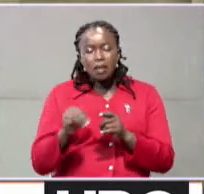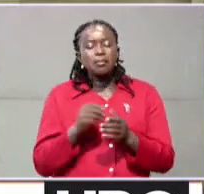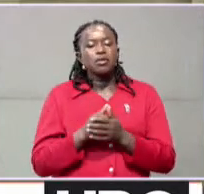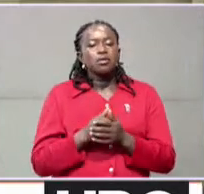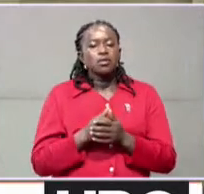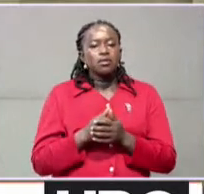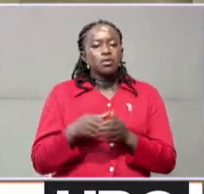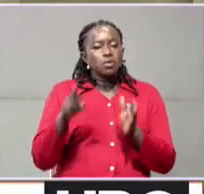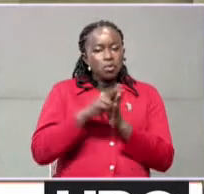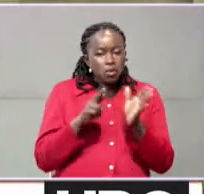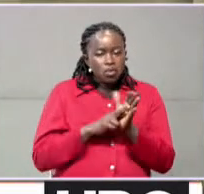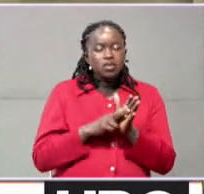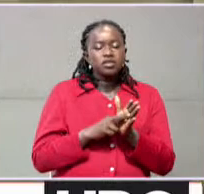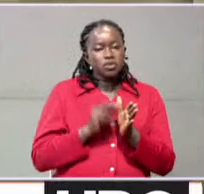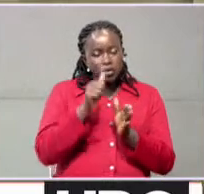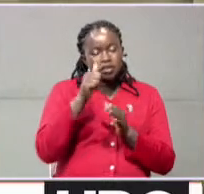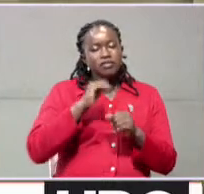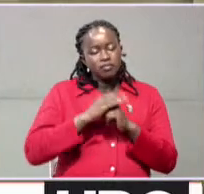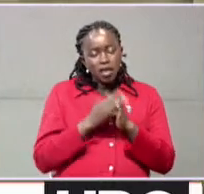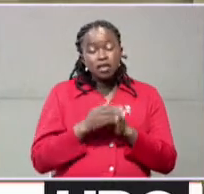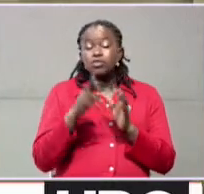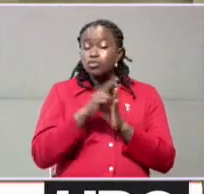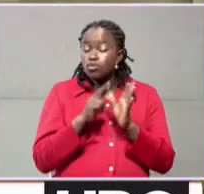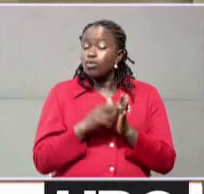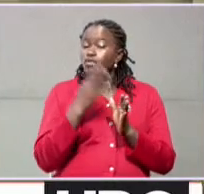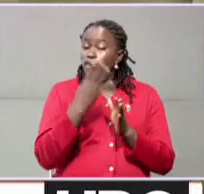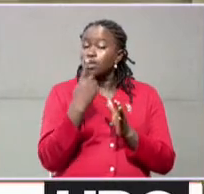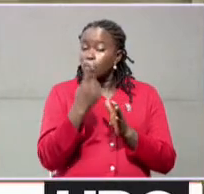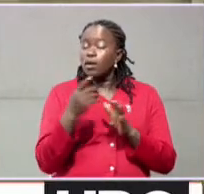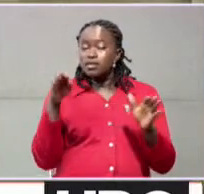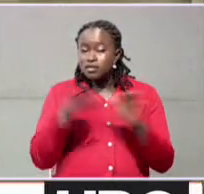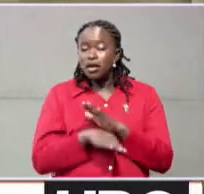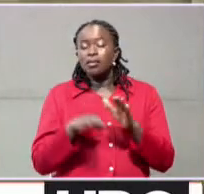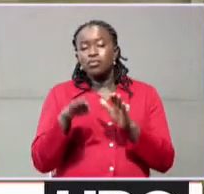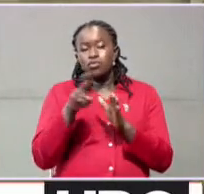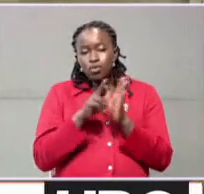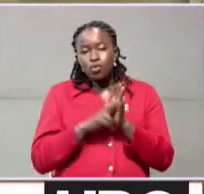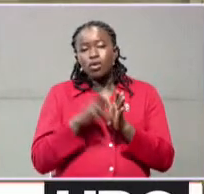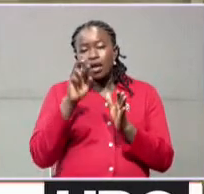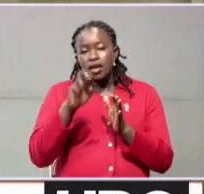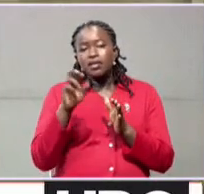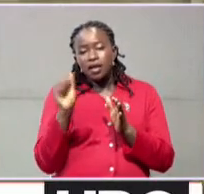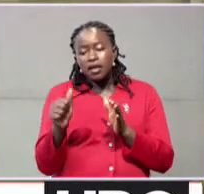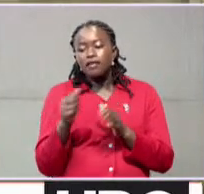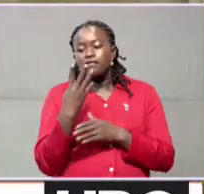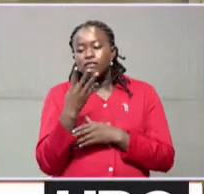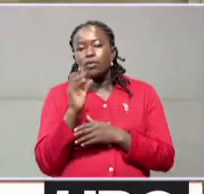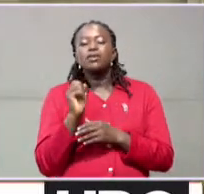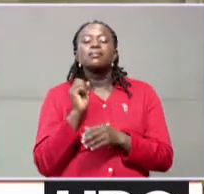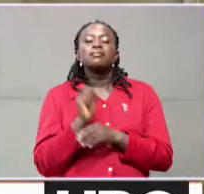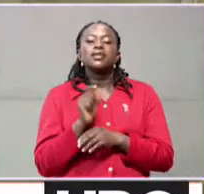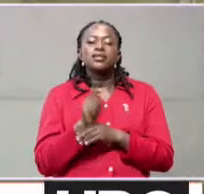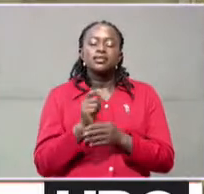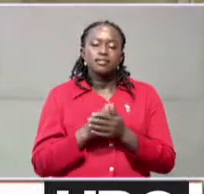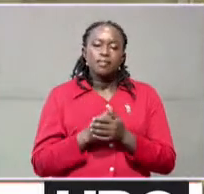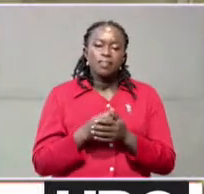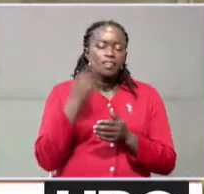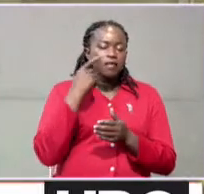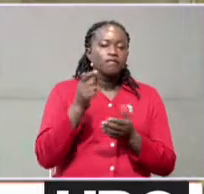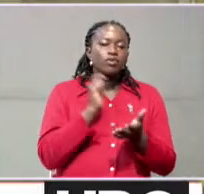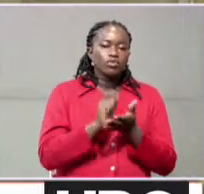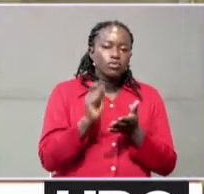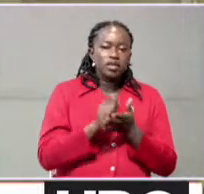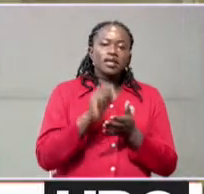i'm implementing rule 41 sub rule 8a 40 minutes for written